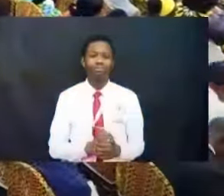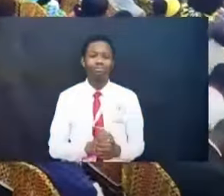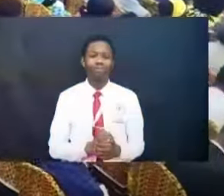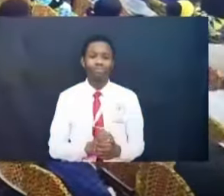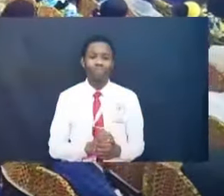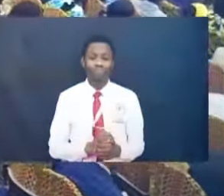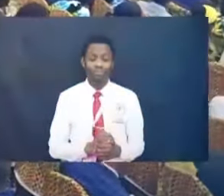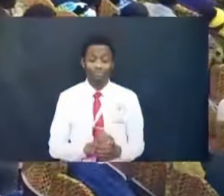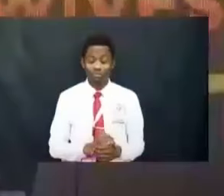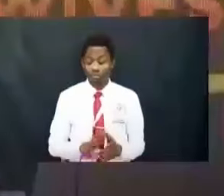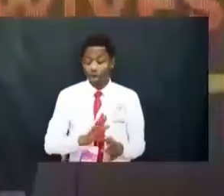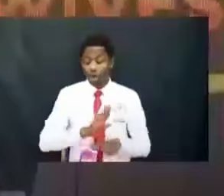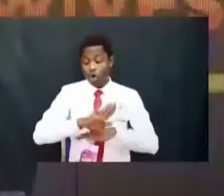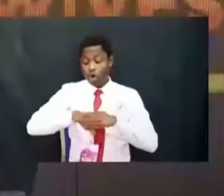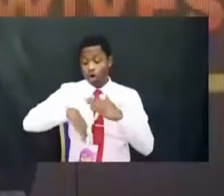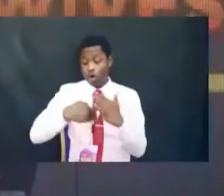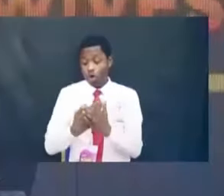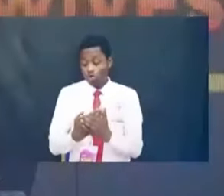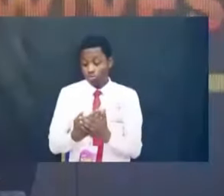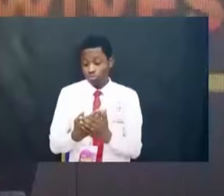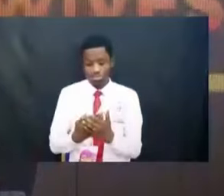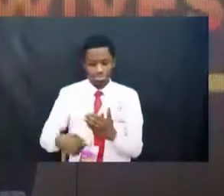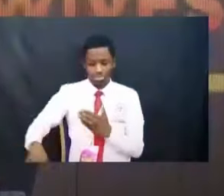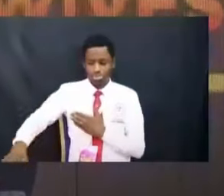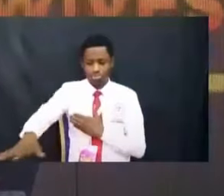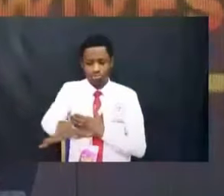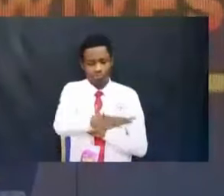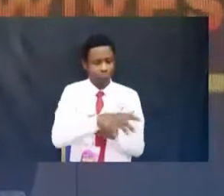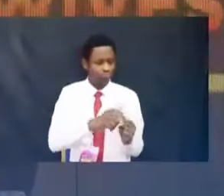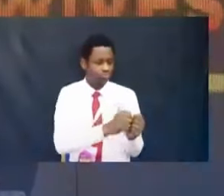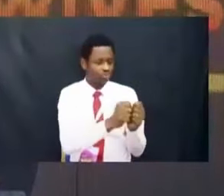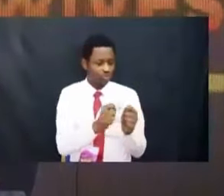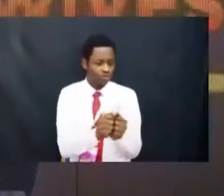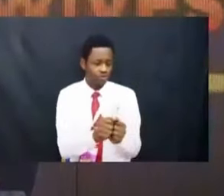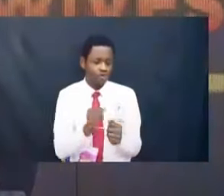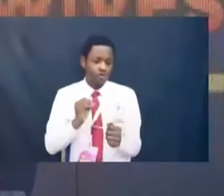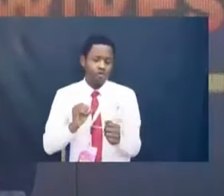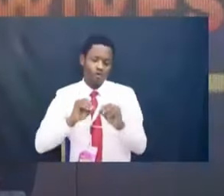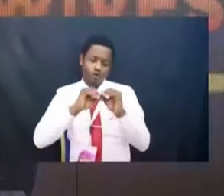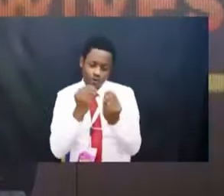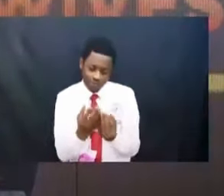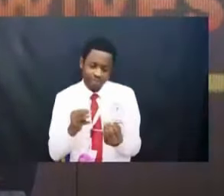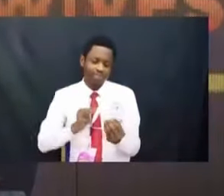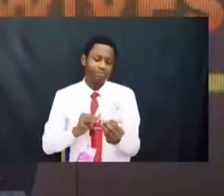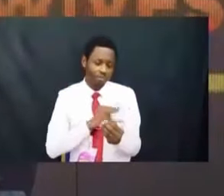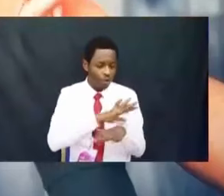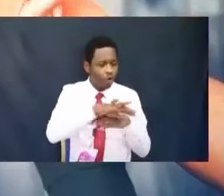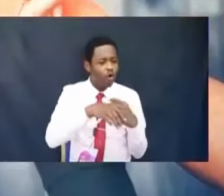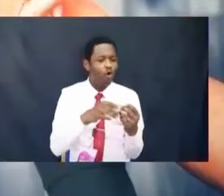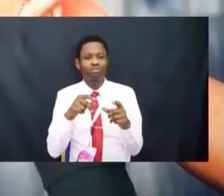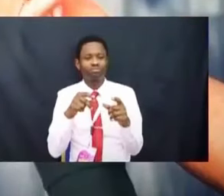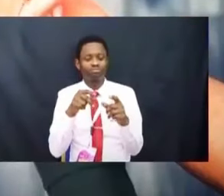All of us together, with our officers and members, are co-workers in the Lord's